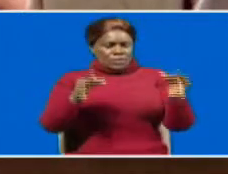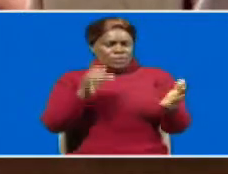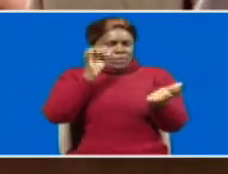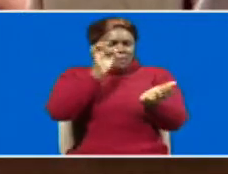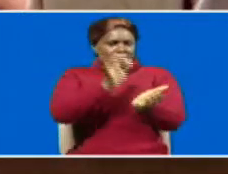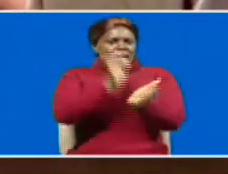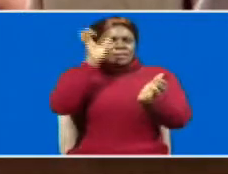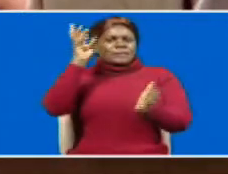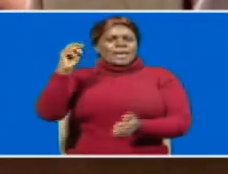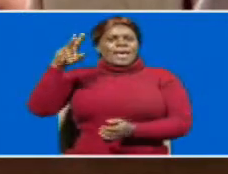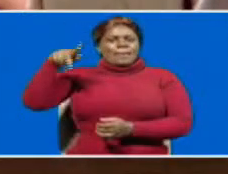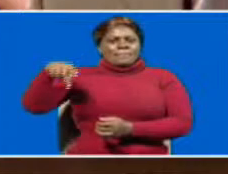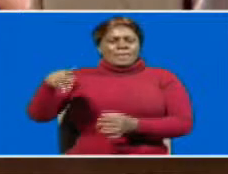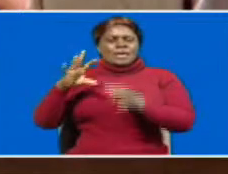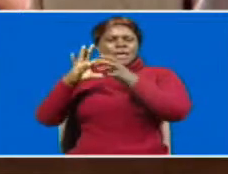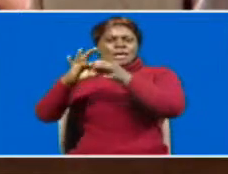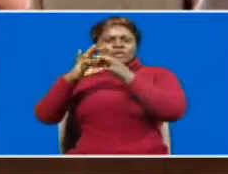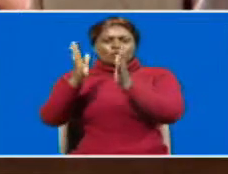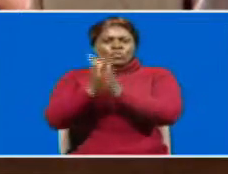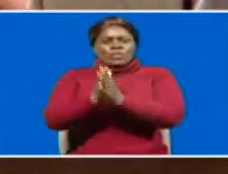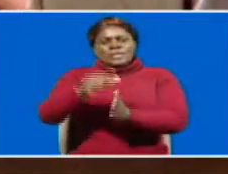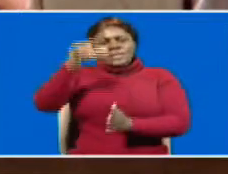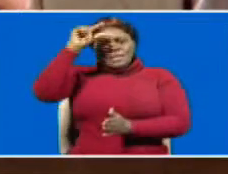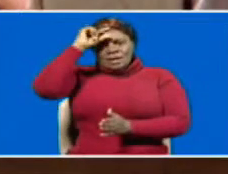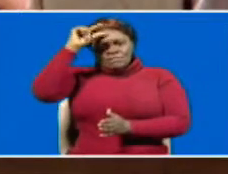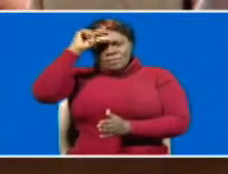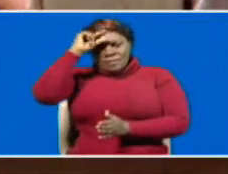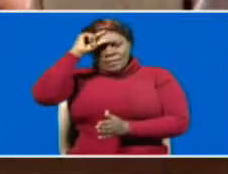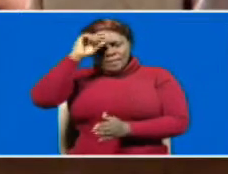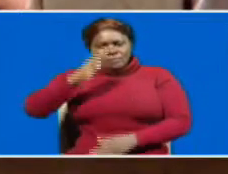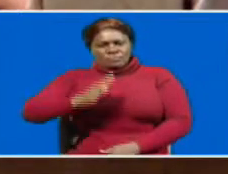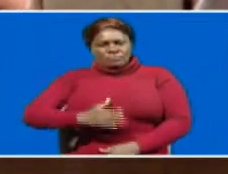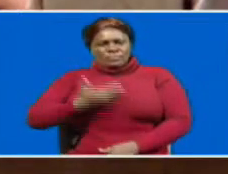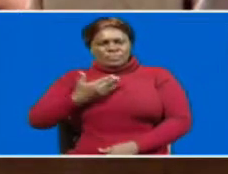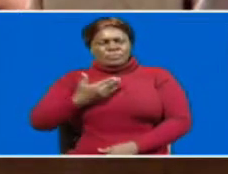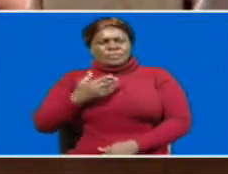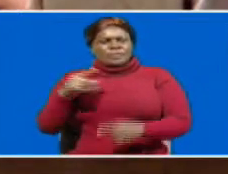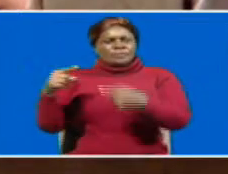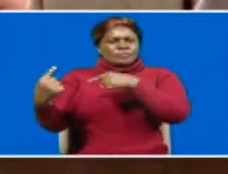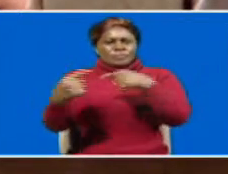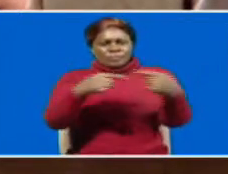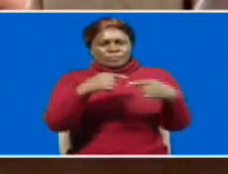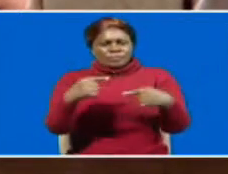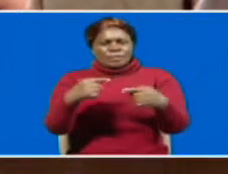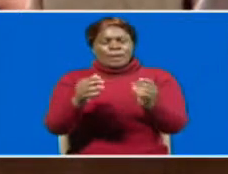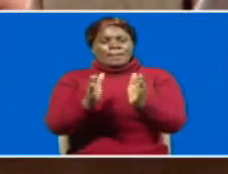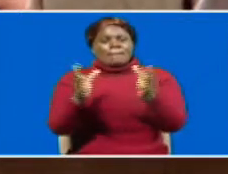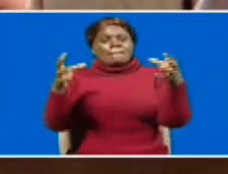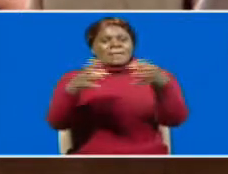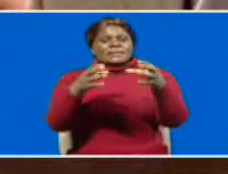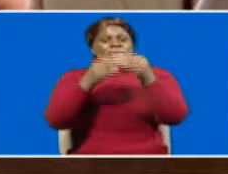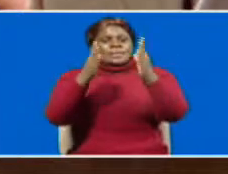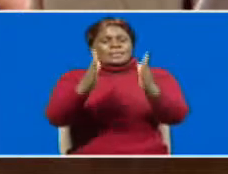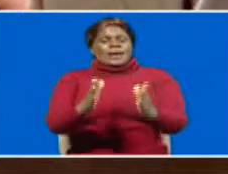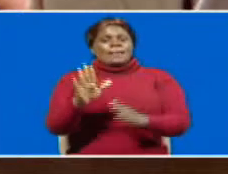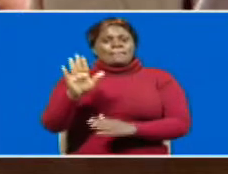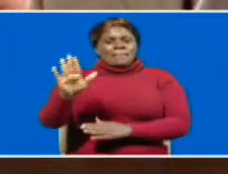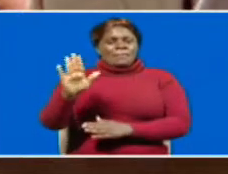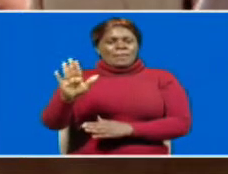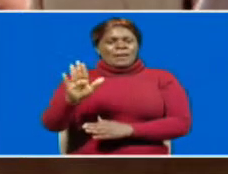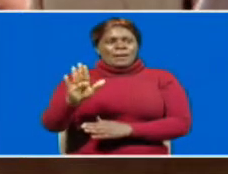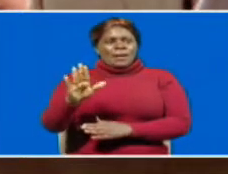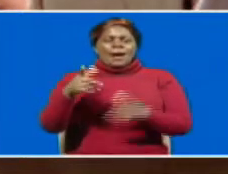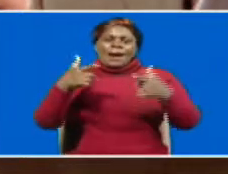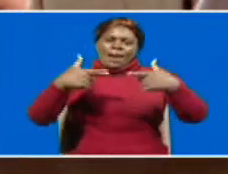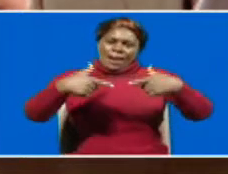punish legislators for the association with the government has elicited sharp criticism to the party leader, who has